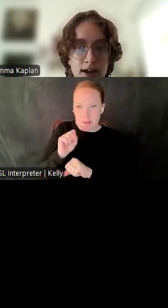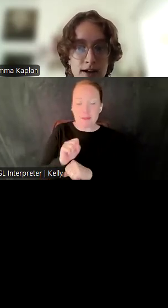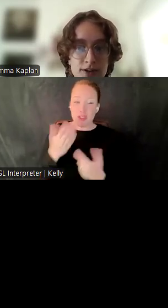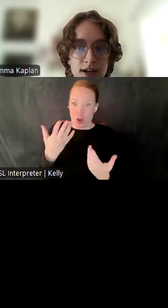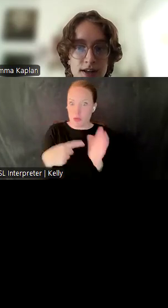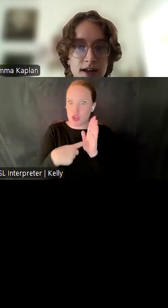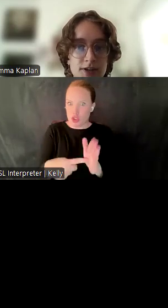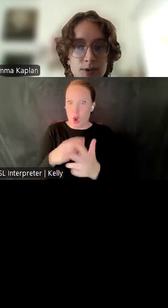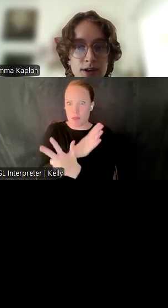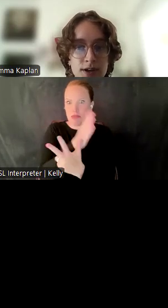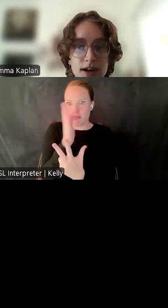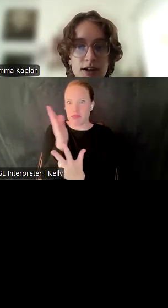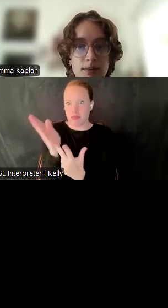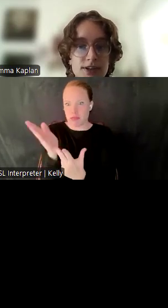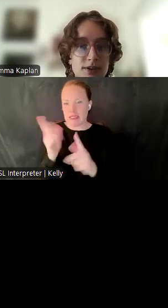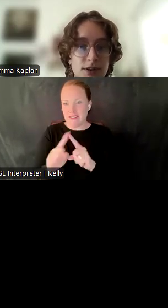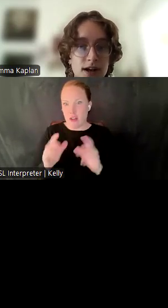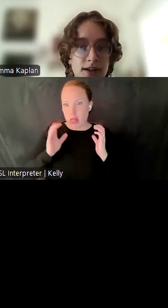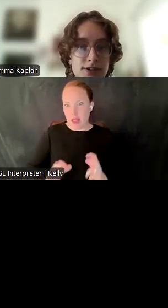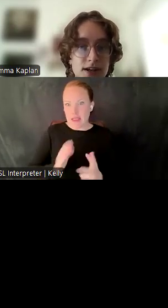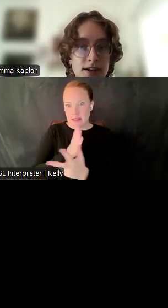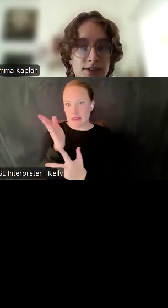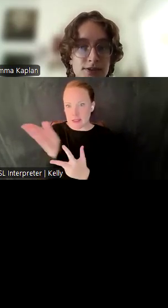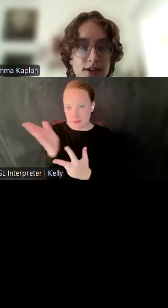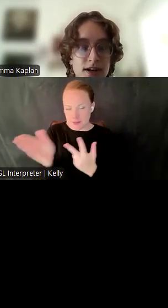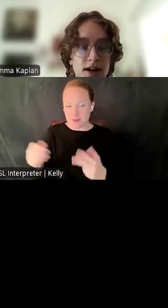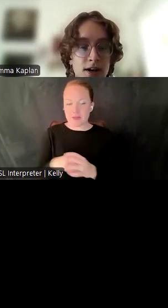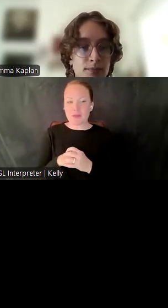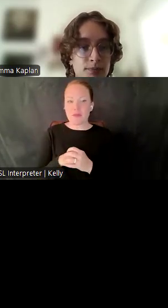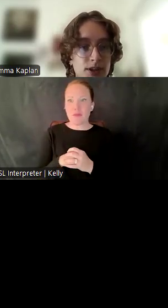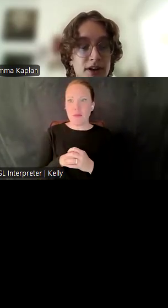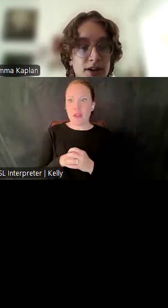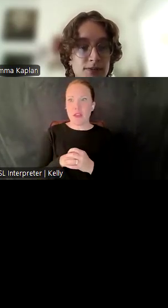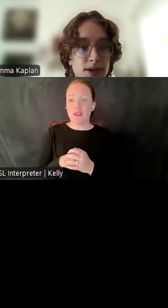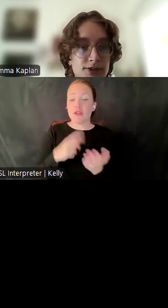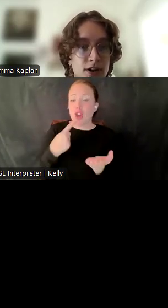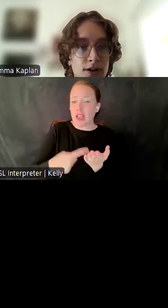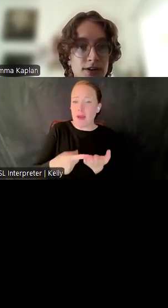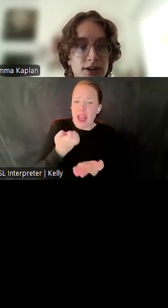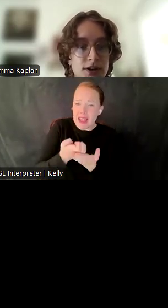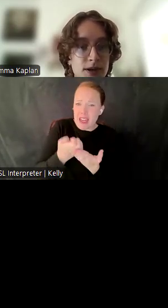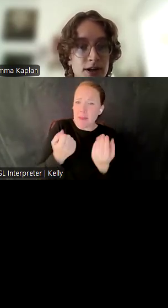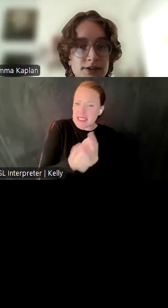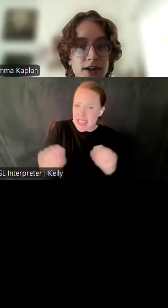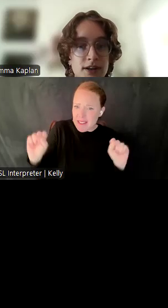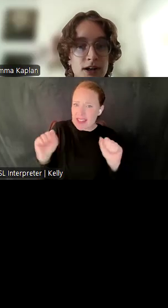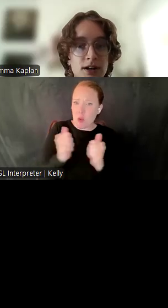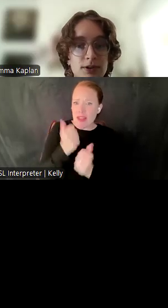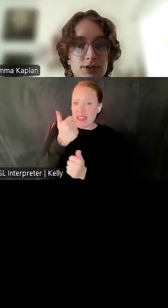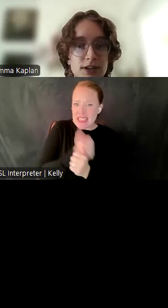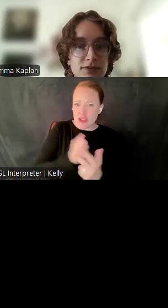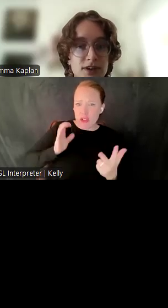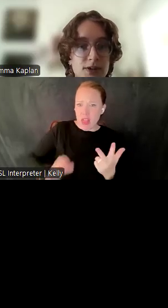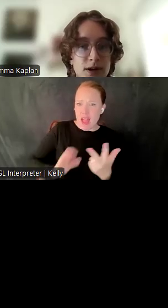with, and that exploring economic safety with clients is really varies based on their experience and